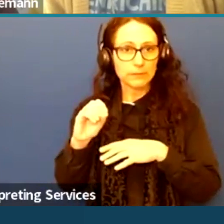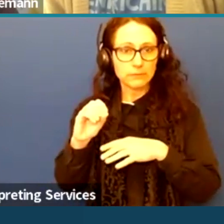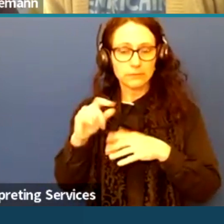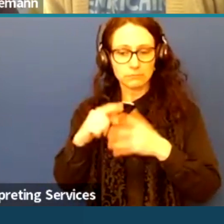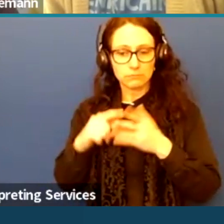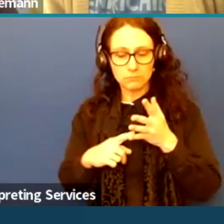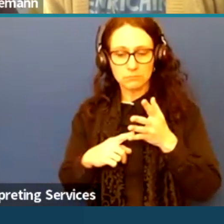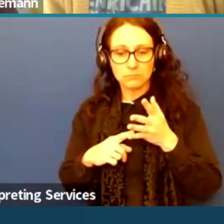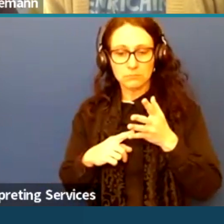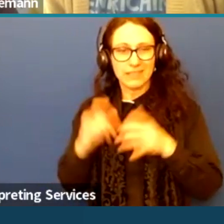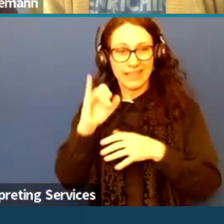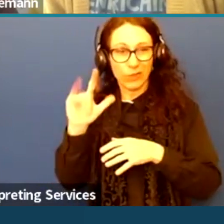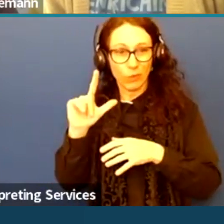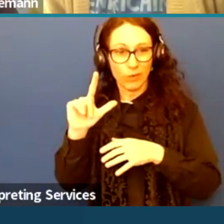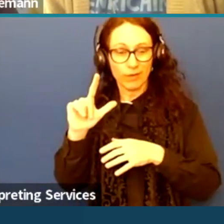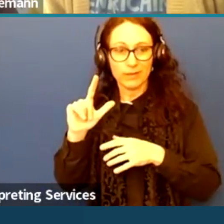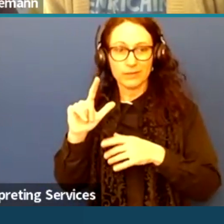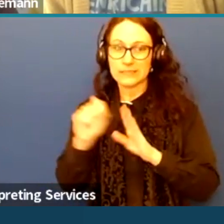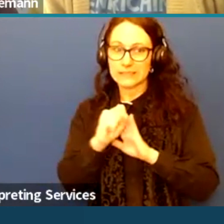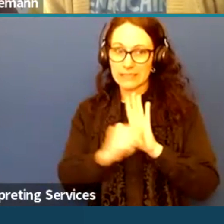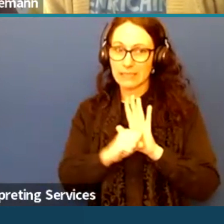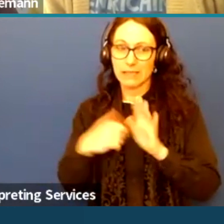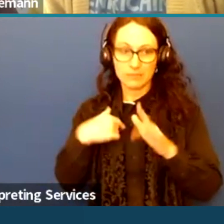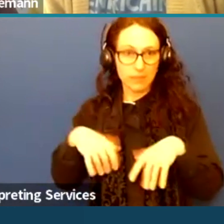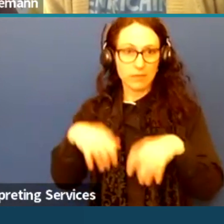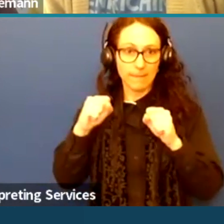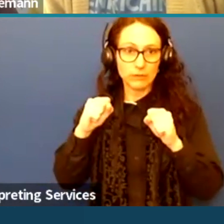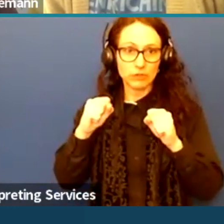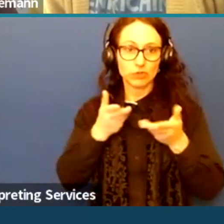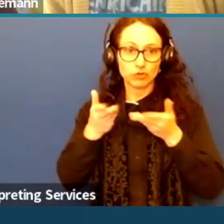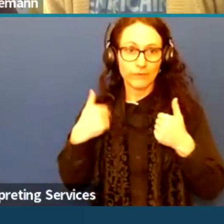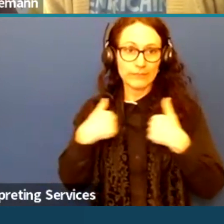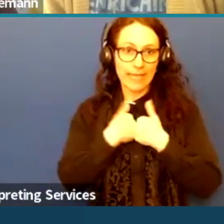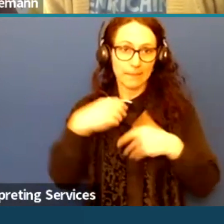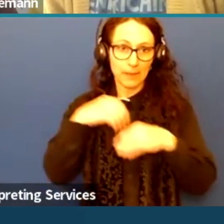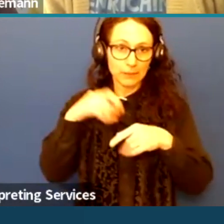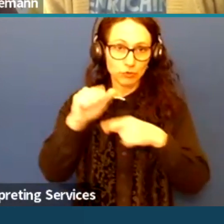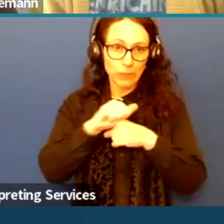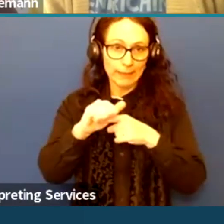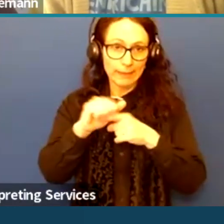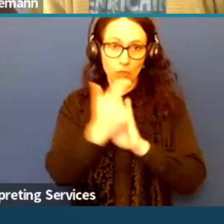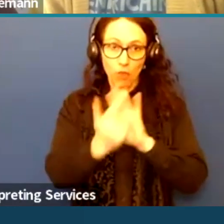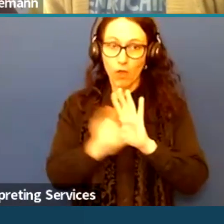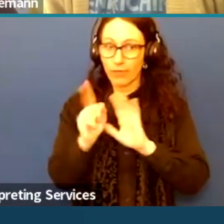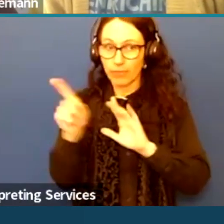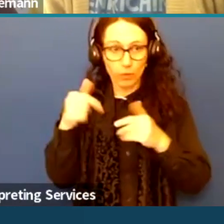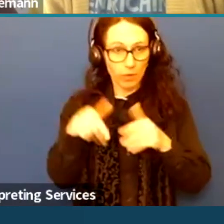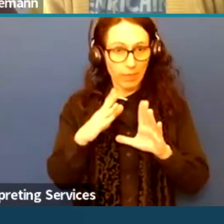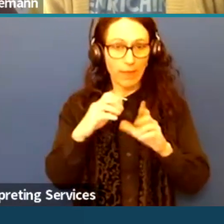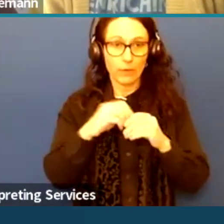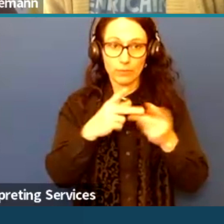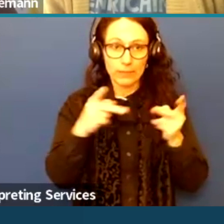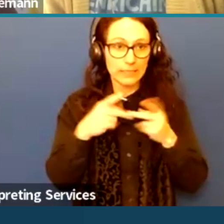the beginning, Illinois is one of those states that has adopted a service animal in training law where they are allowed into places of public